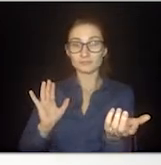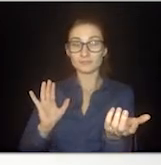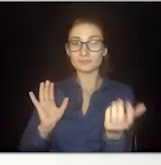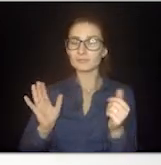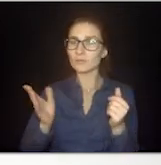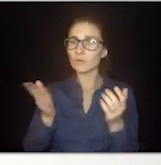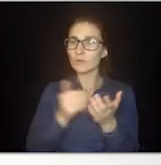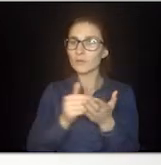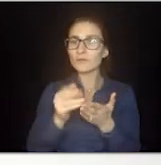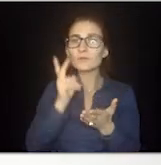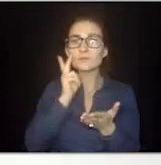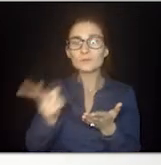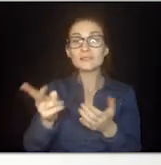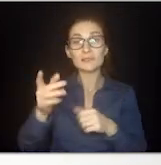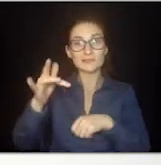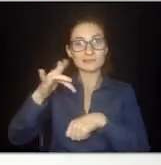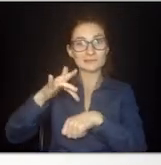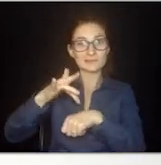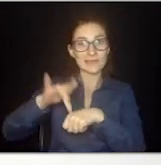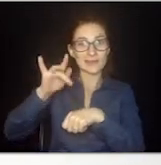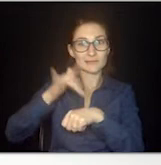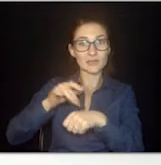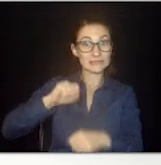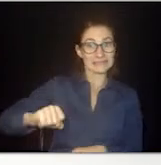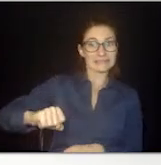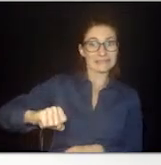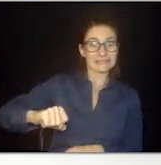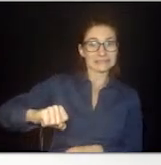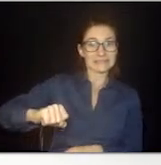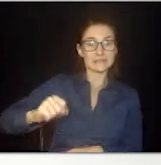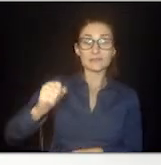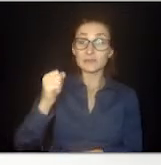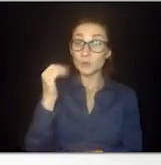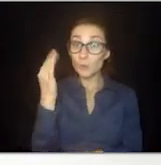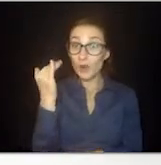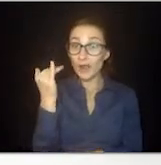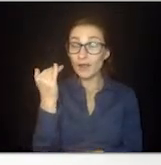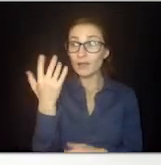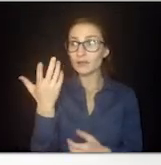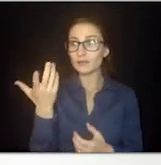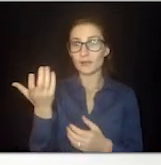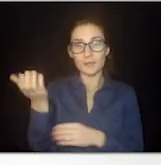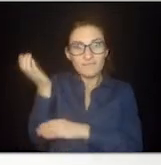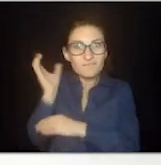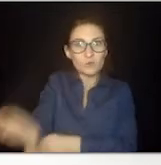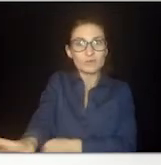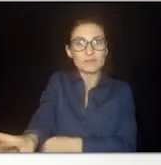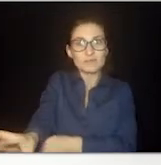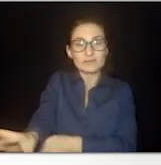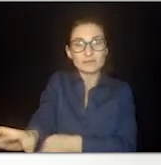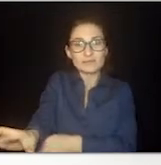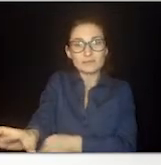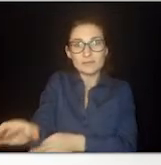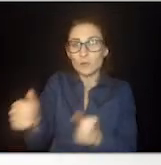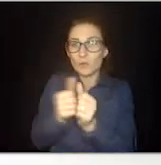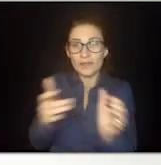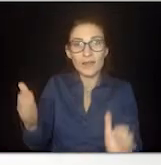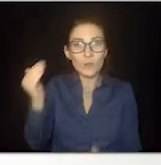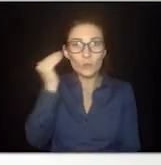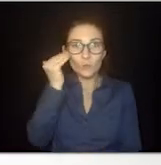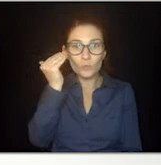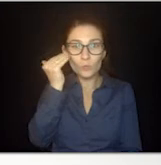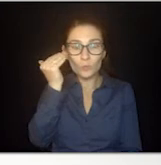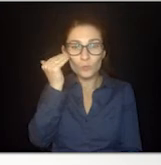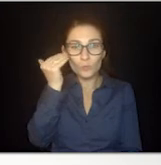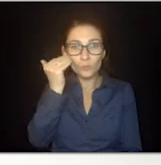hand, we see so many kids that become tactile defensive because they've been pushed into things that they don't know what they're